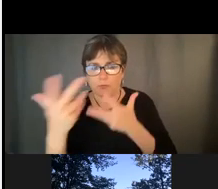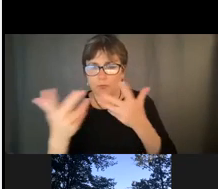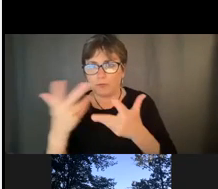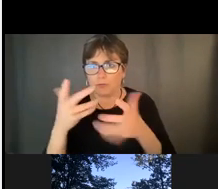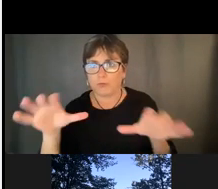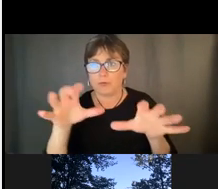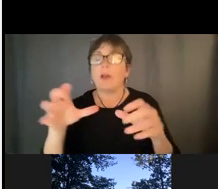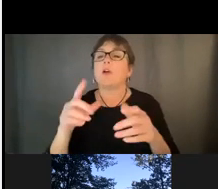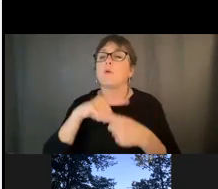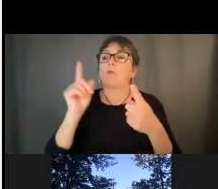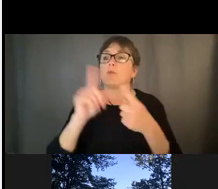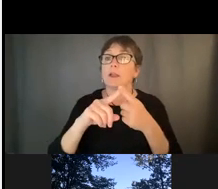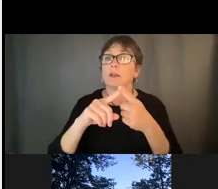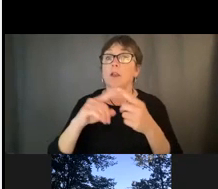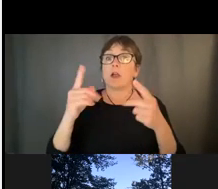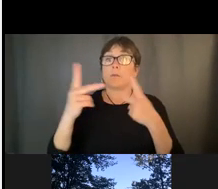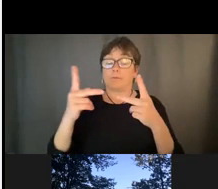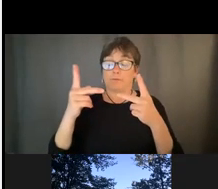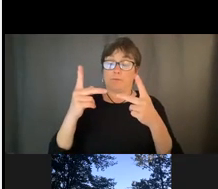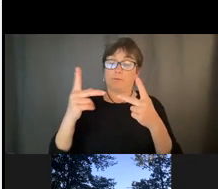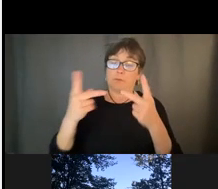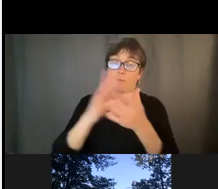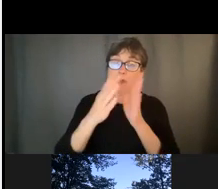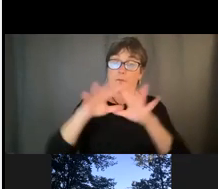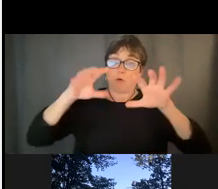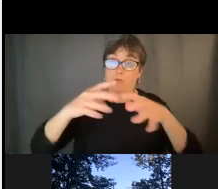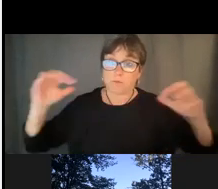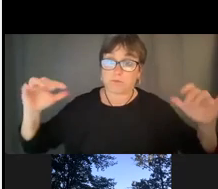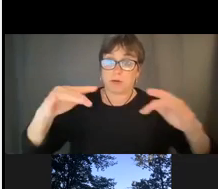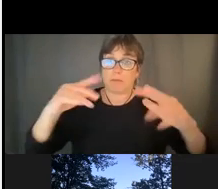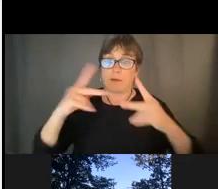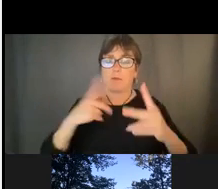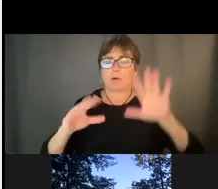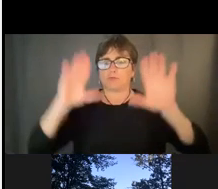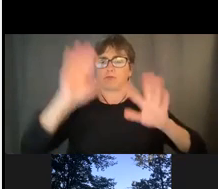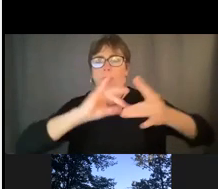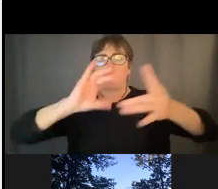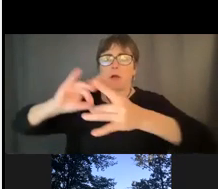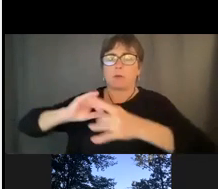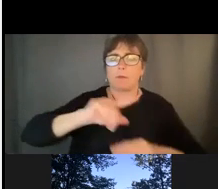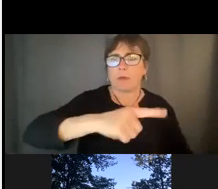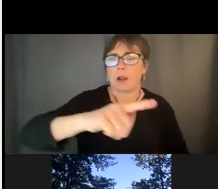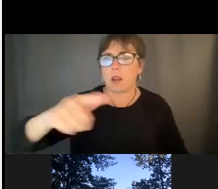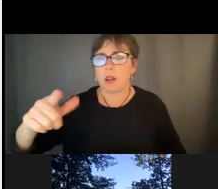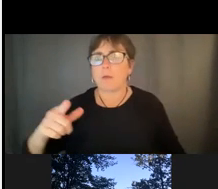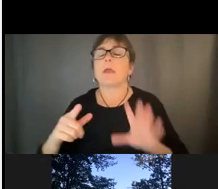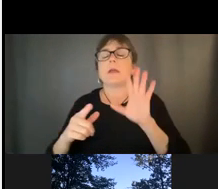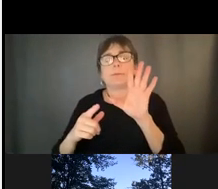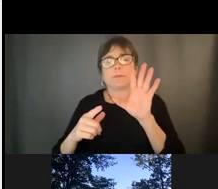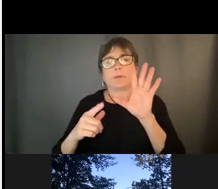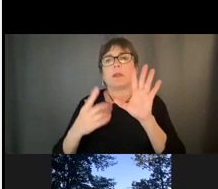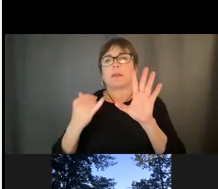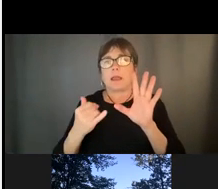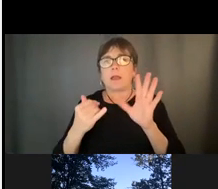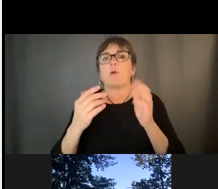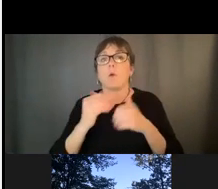speak and have perspective and say different things, but how can you help them learn how to bring their power